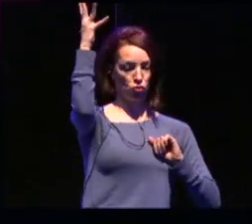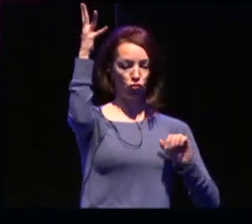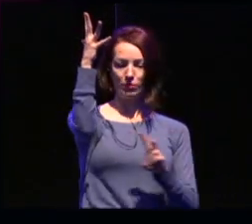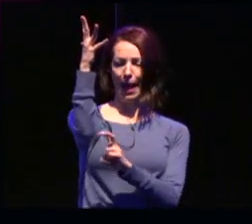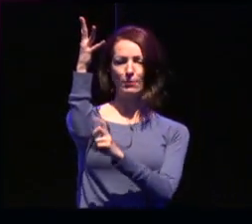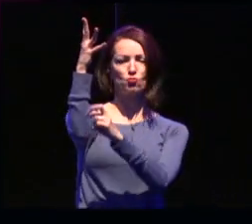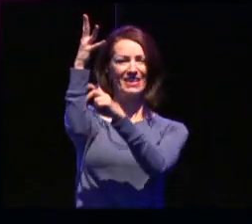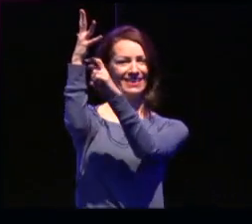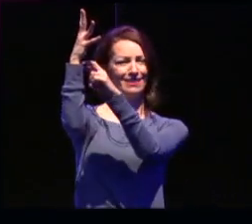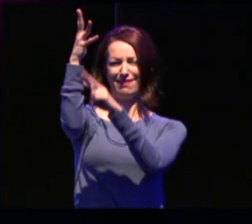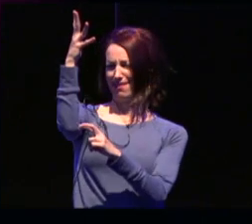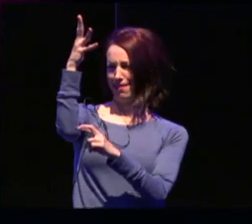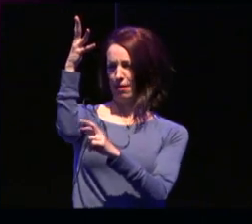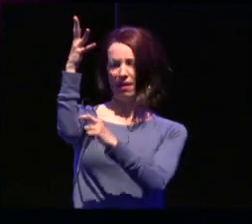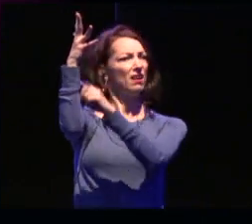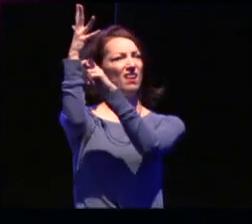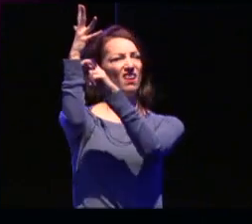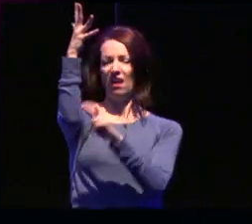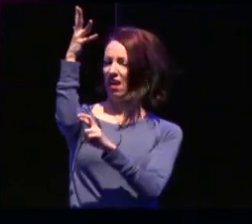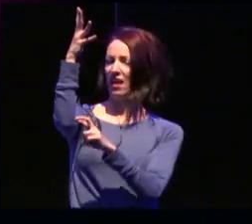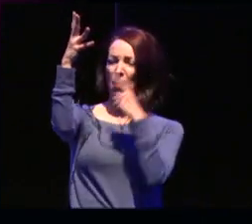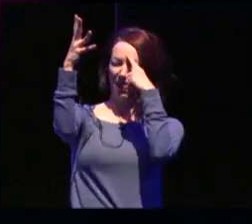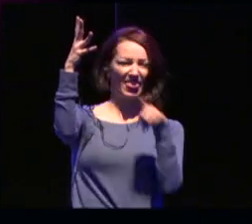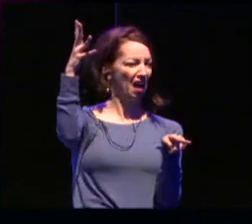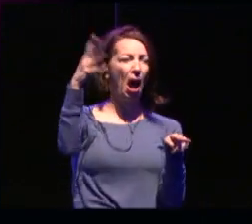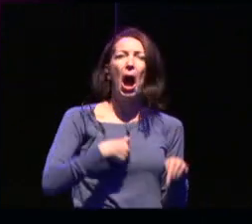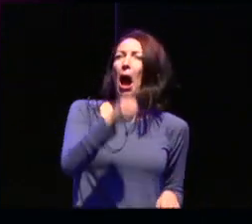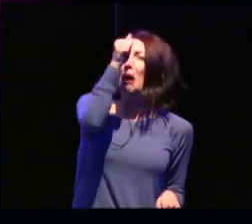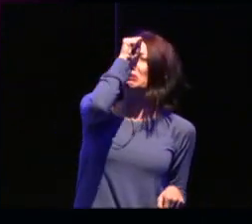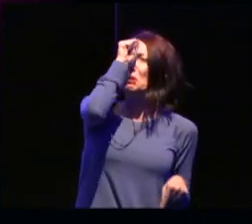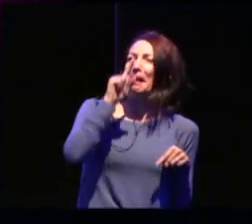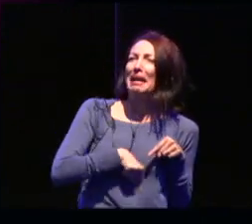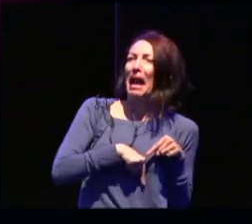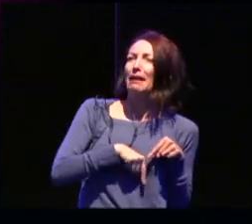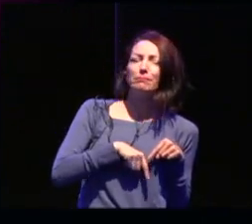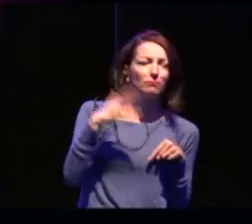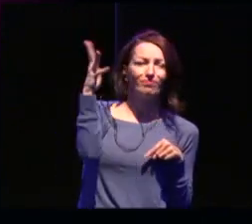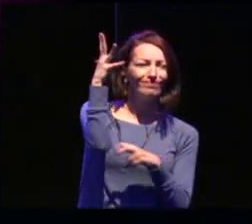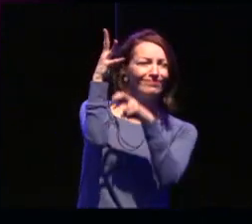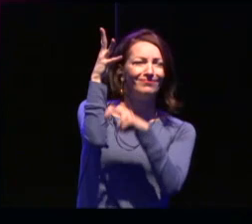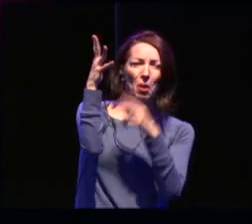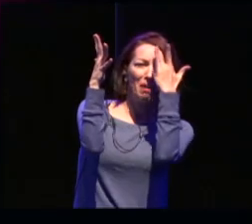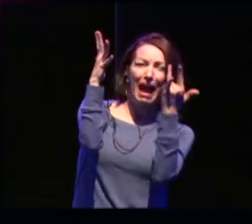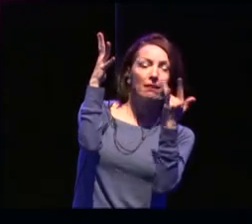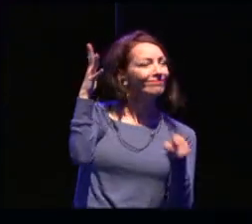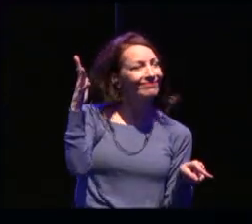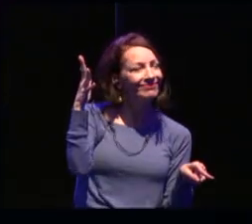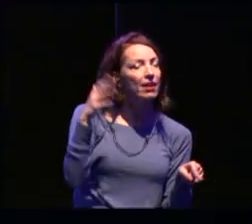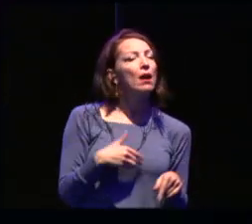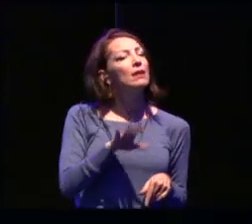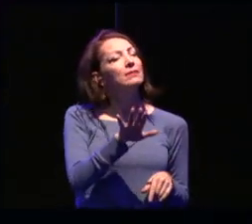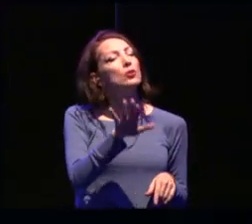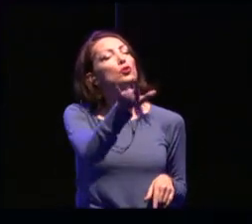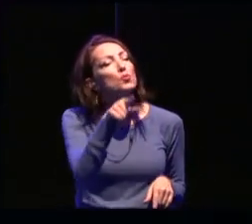tree, it would think of itself as stupid for its entire life. You have a genius in